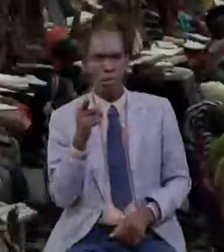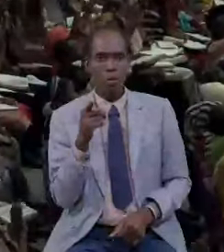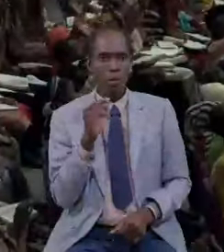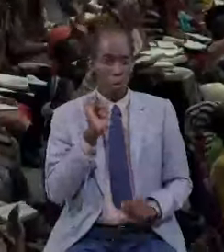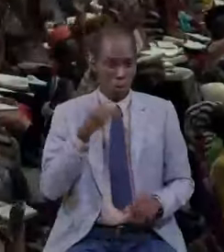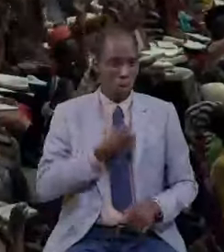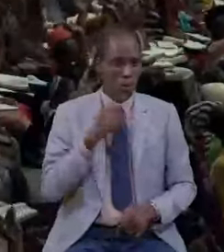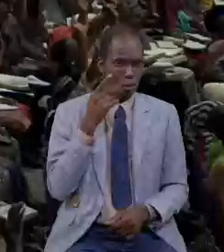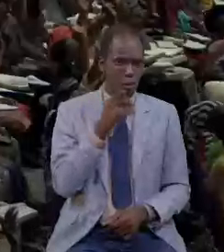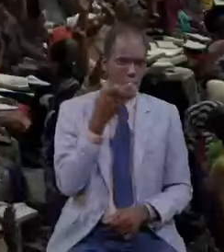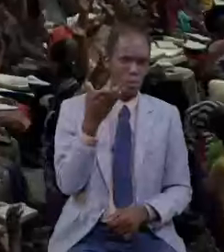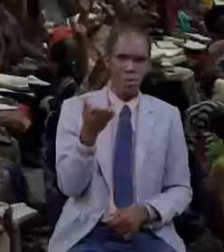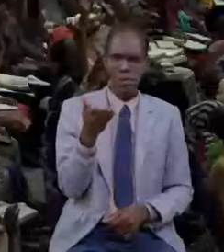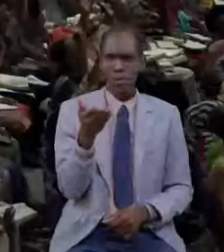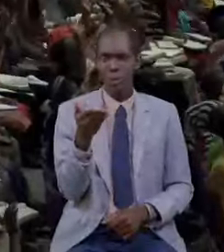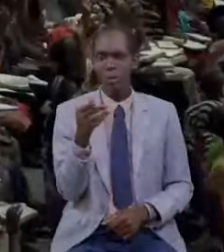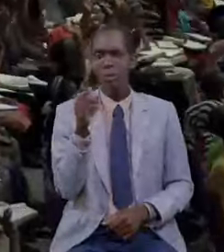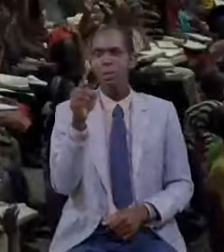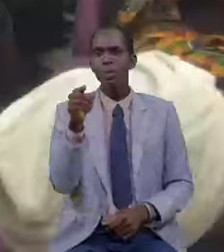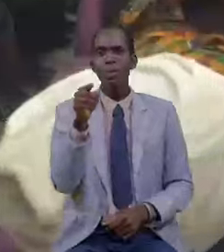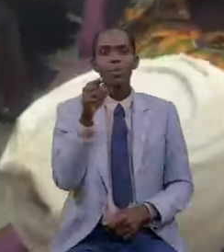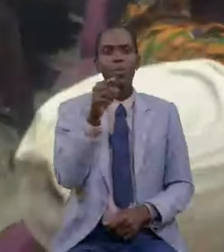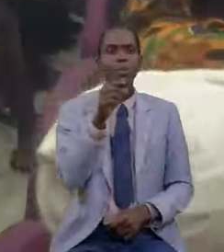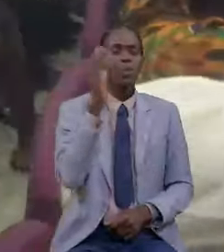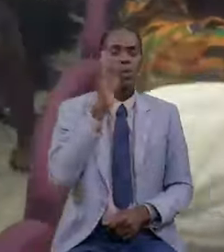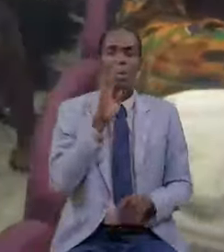you there? You will be different.